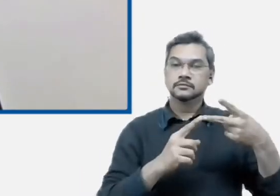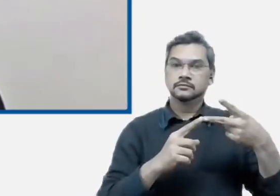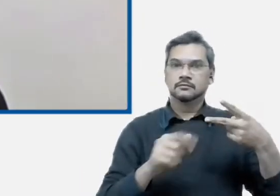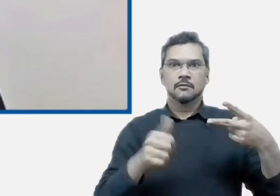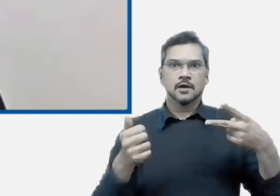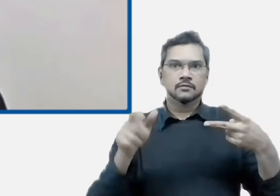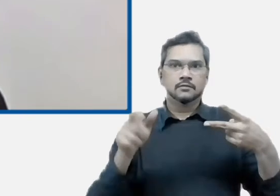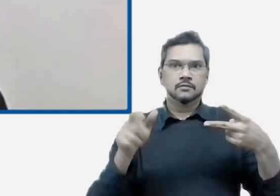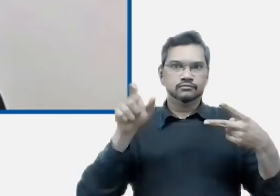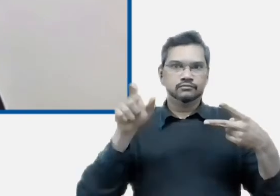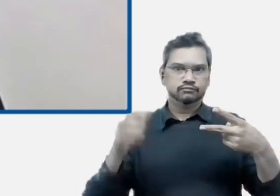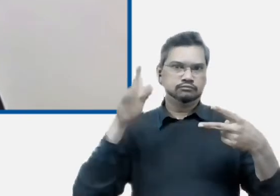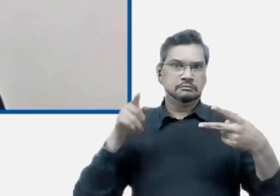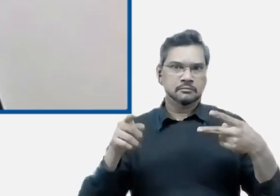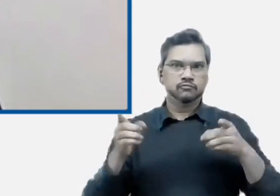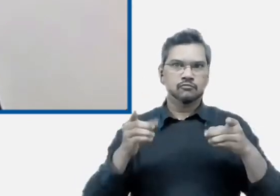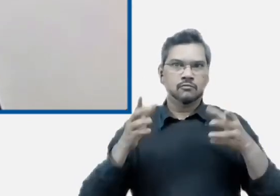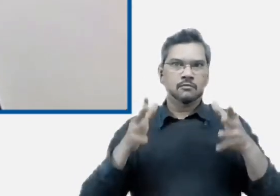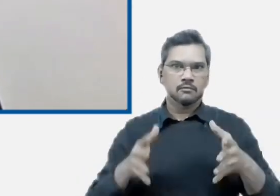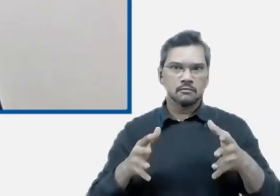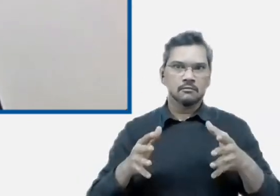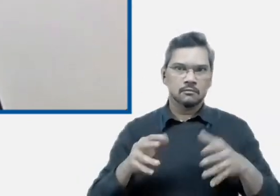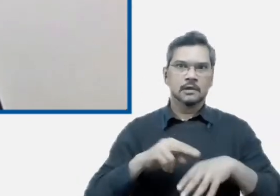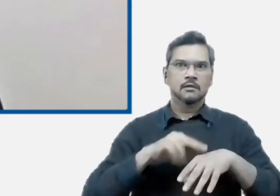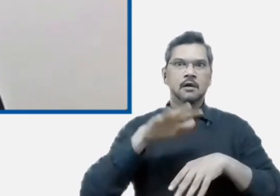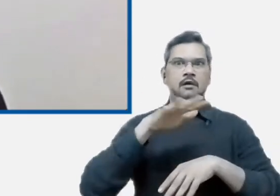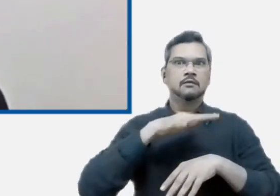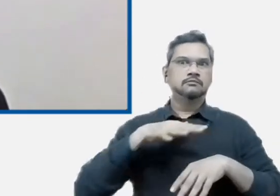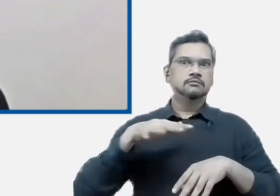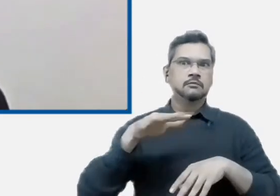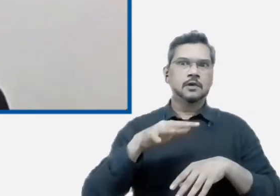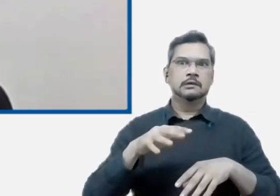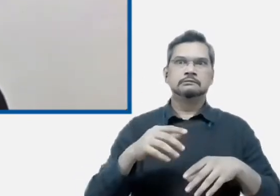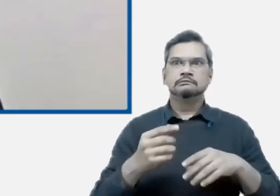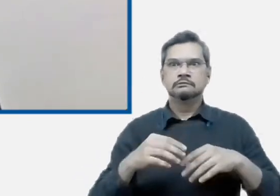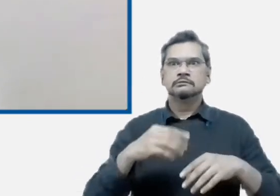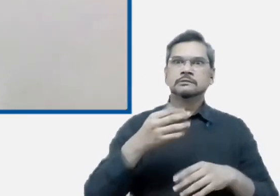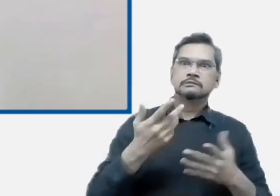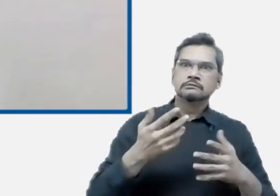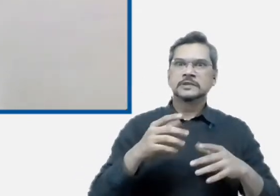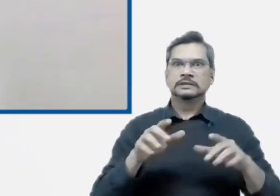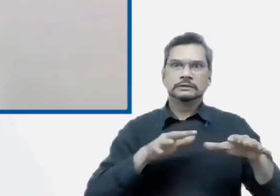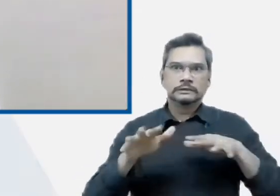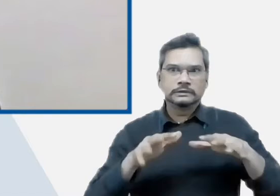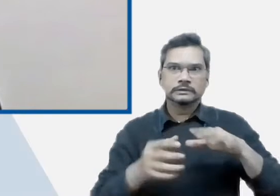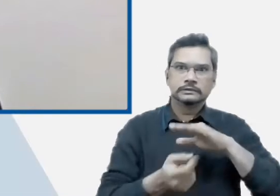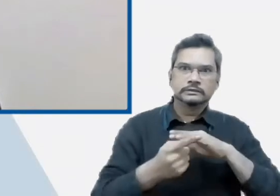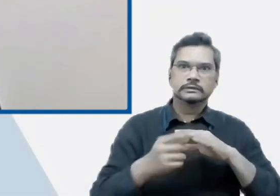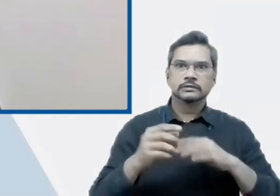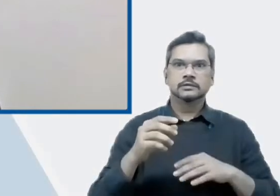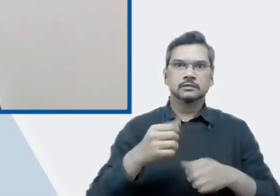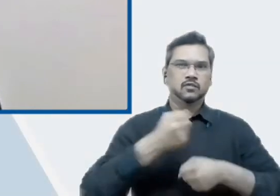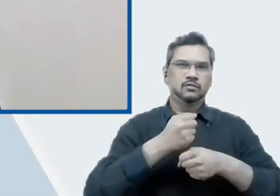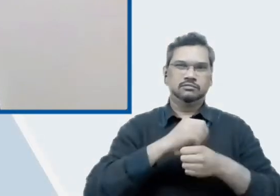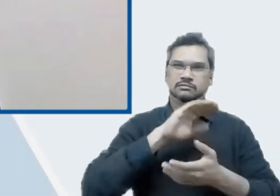the National Disaster Operations Center of the Government of Kenya, and our kind host for this regional platform,